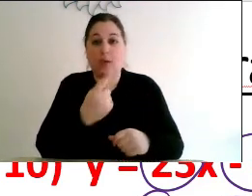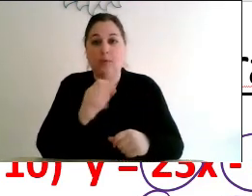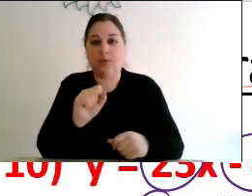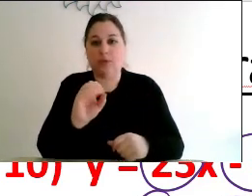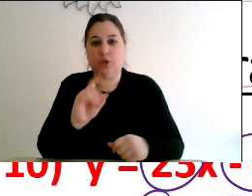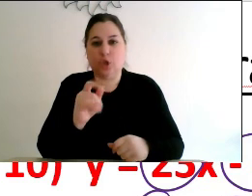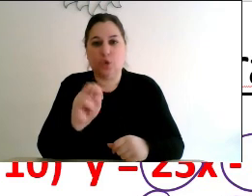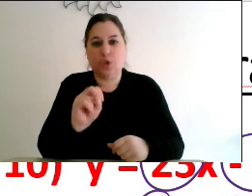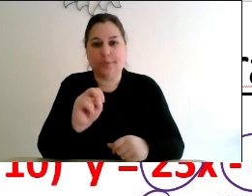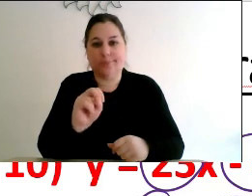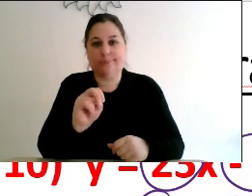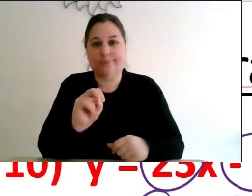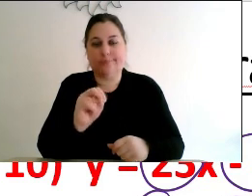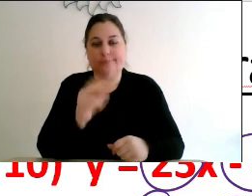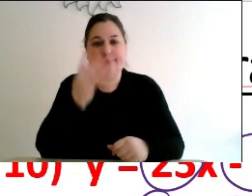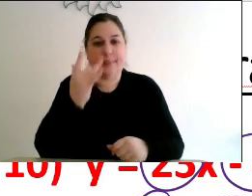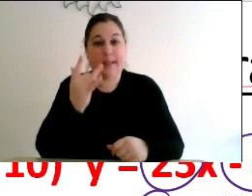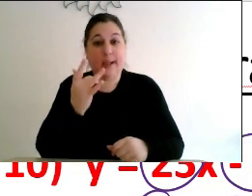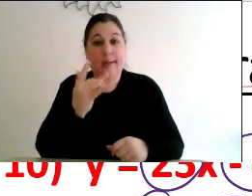Different slopes.